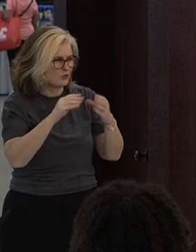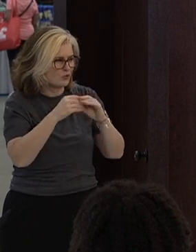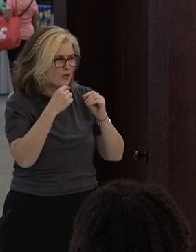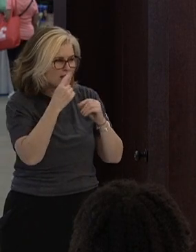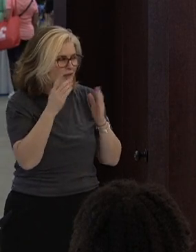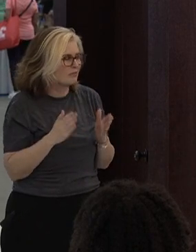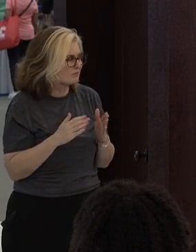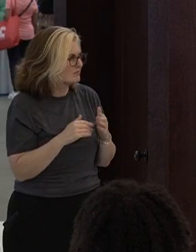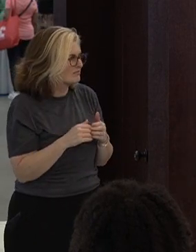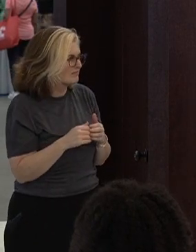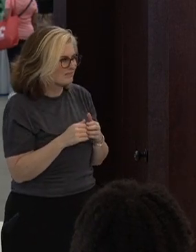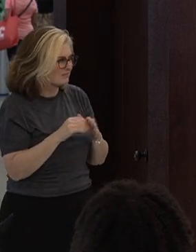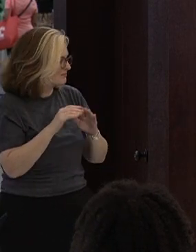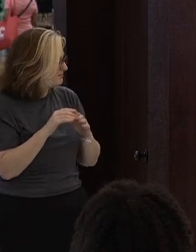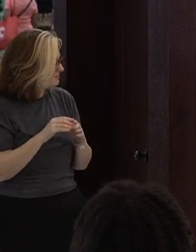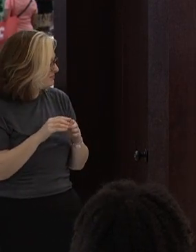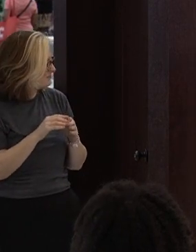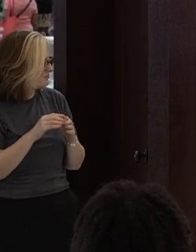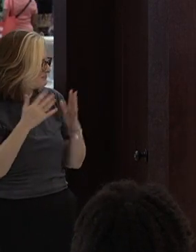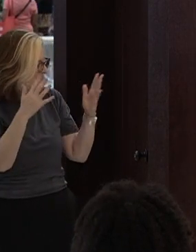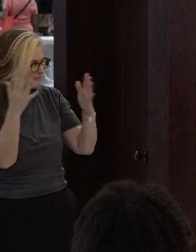treat. So.